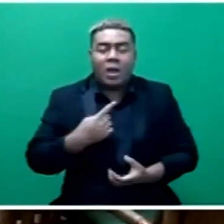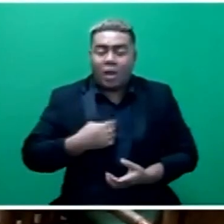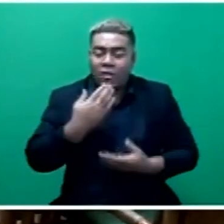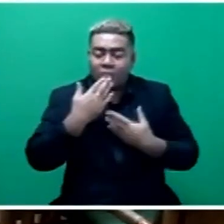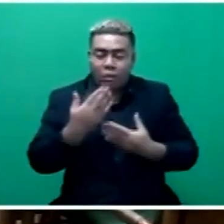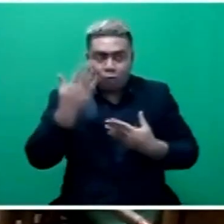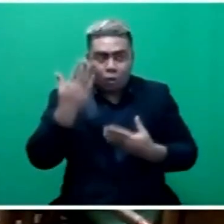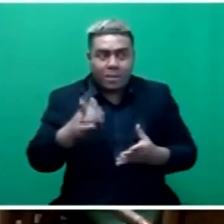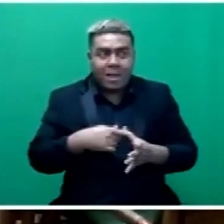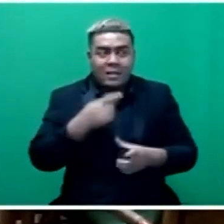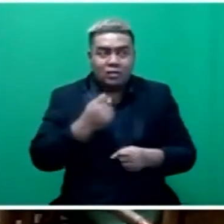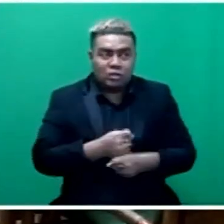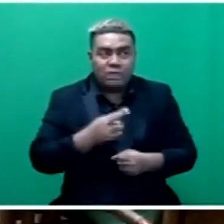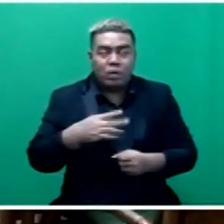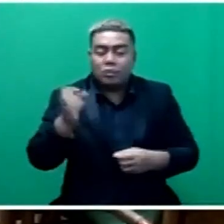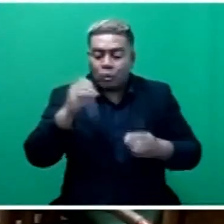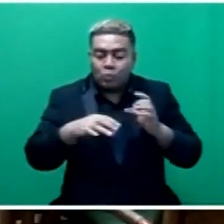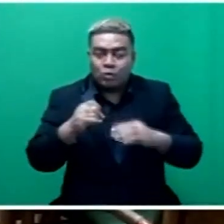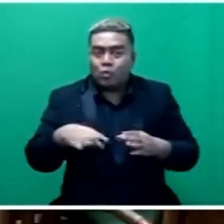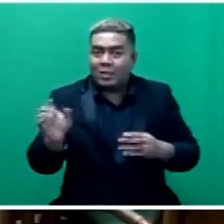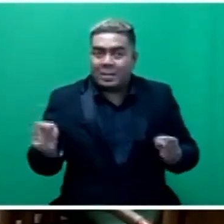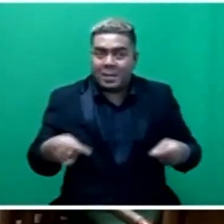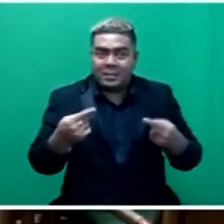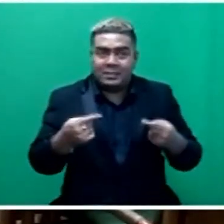thank the Honourable Attorney General for his contribution to the debate.